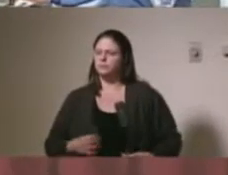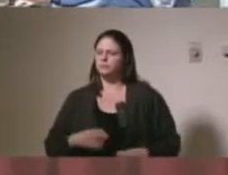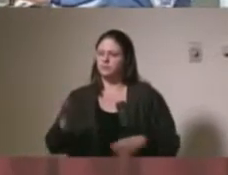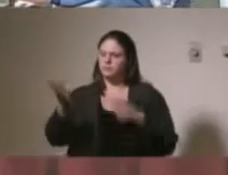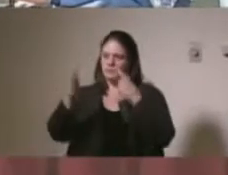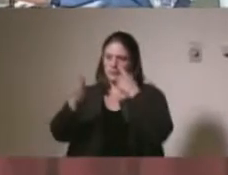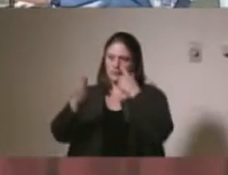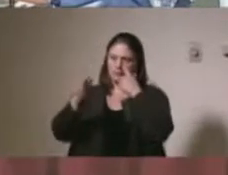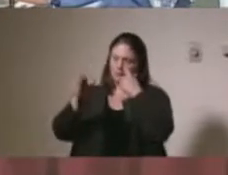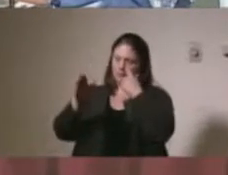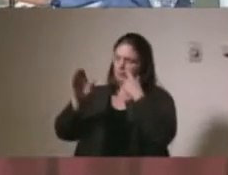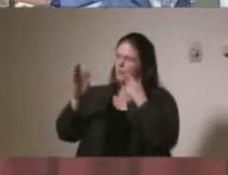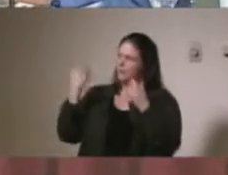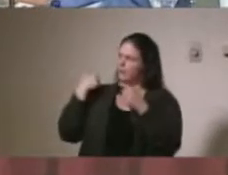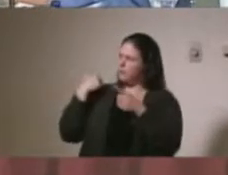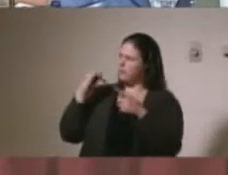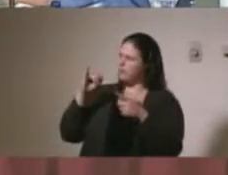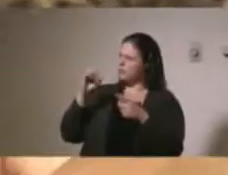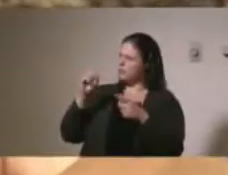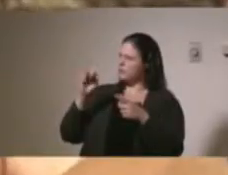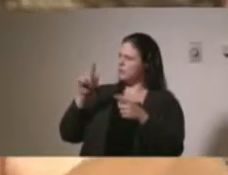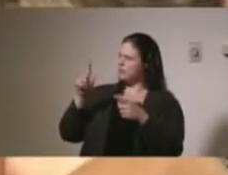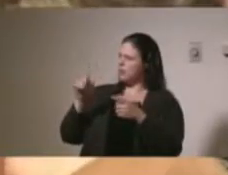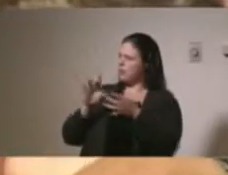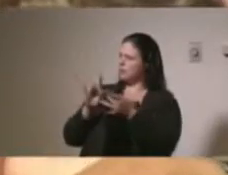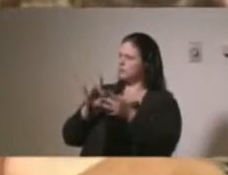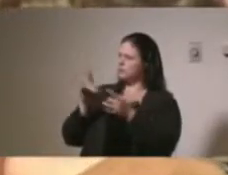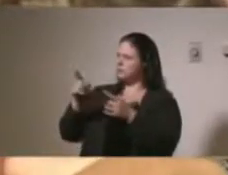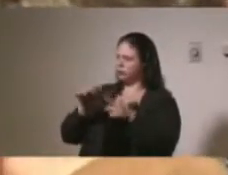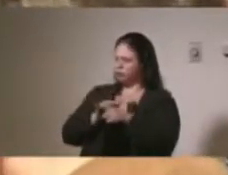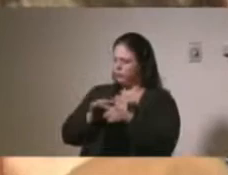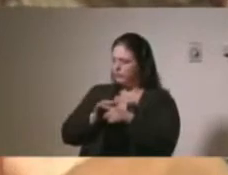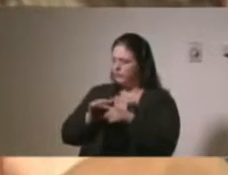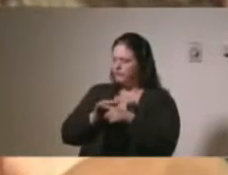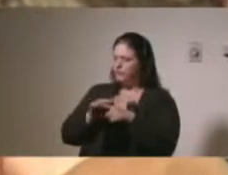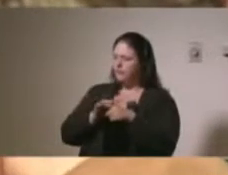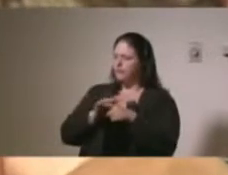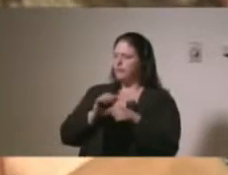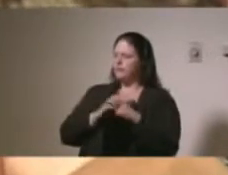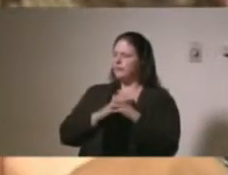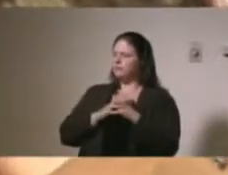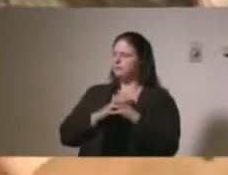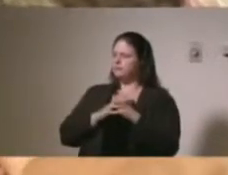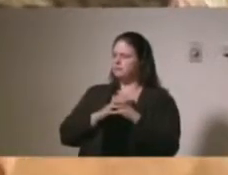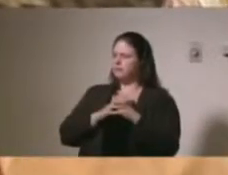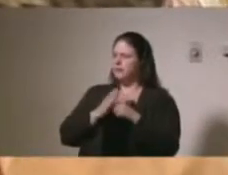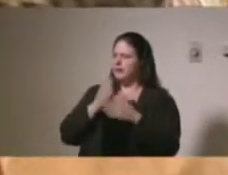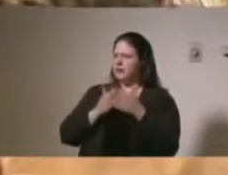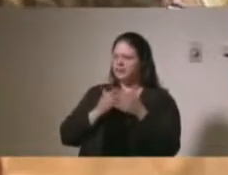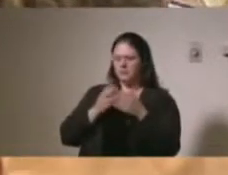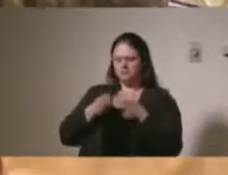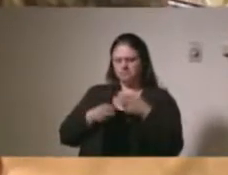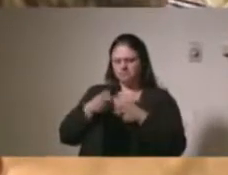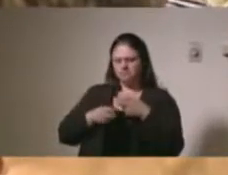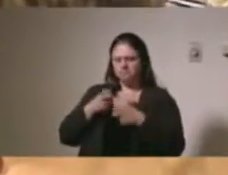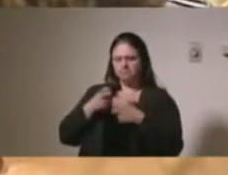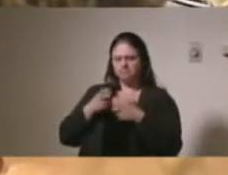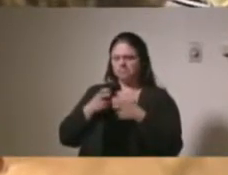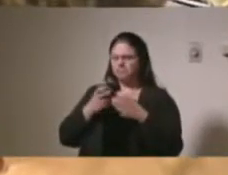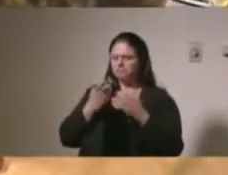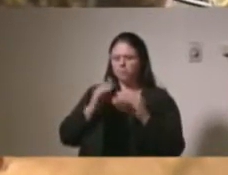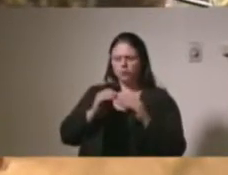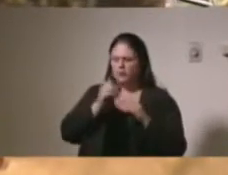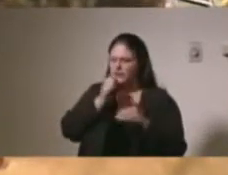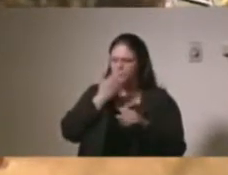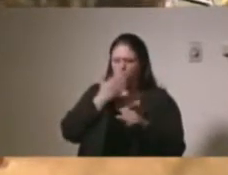When Isabelle mentioned about the training and having some difficulty around that, the training wasn't adequate,